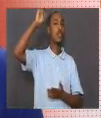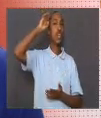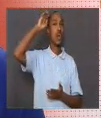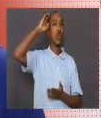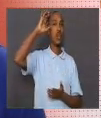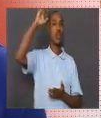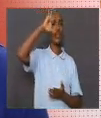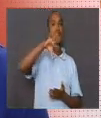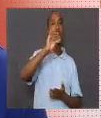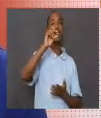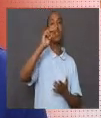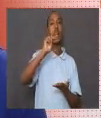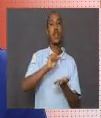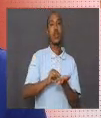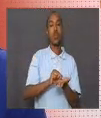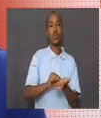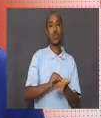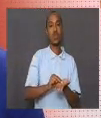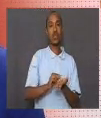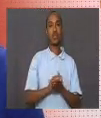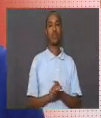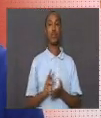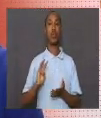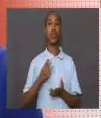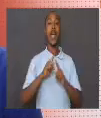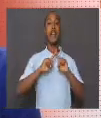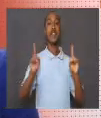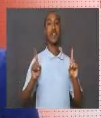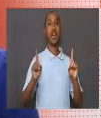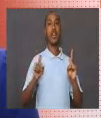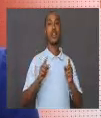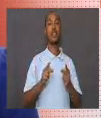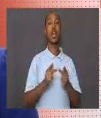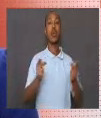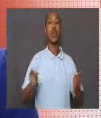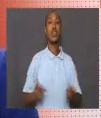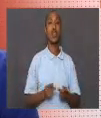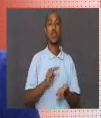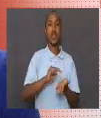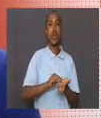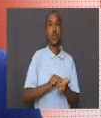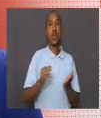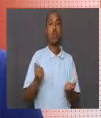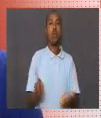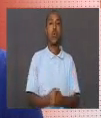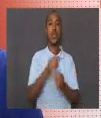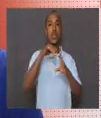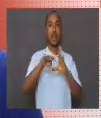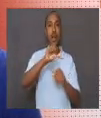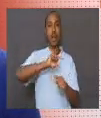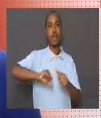to discover the neutron. We identified the location of the neutrons within an